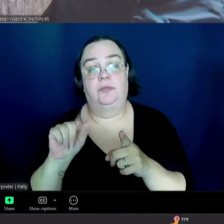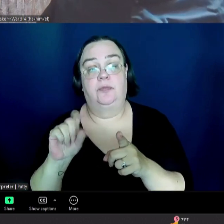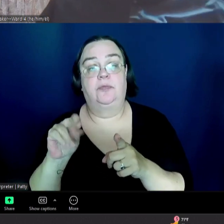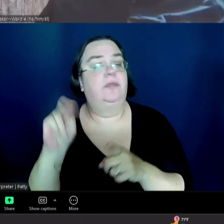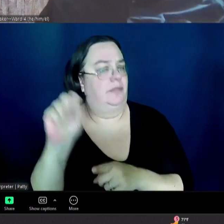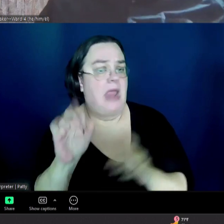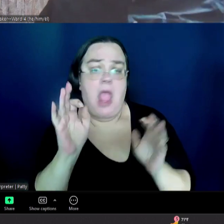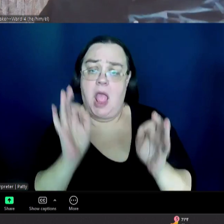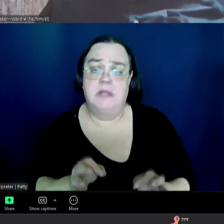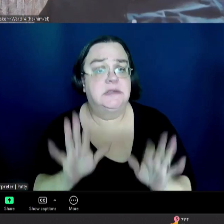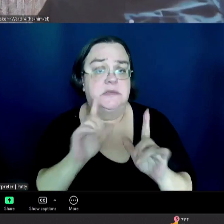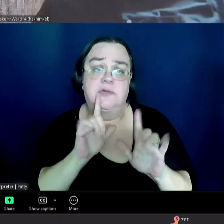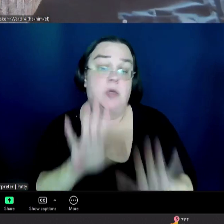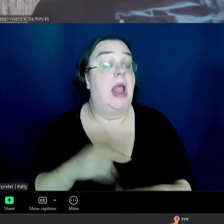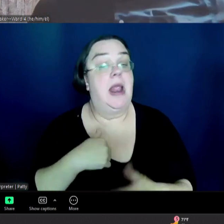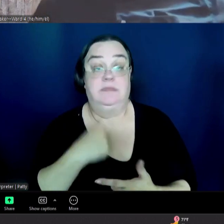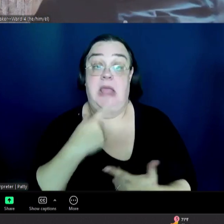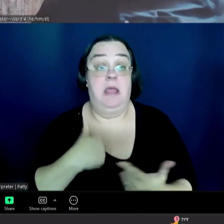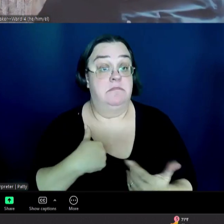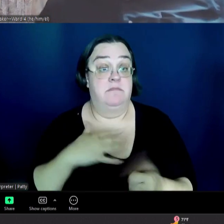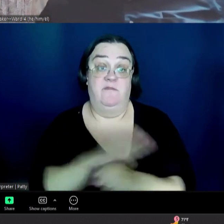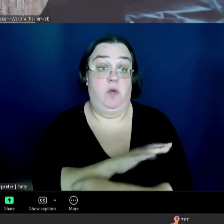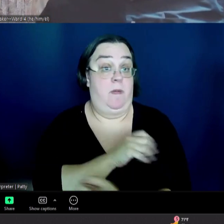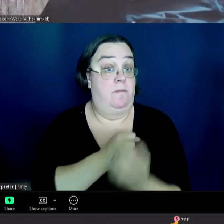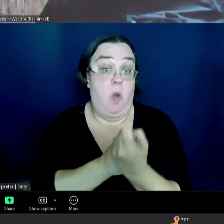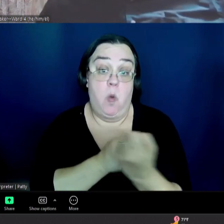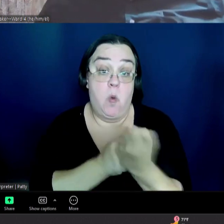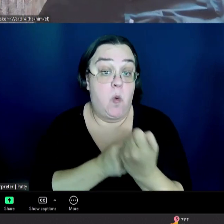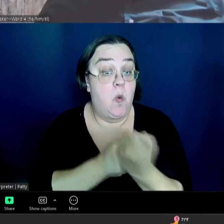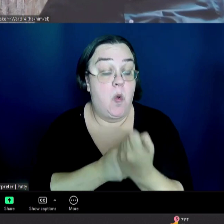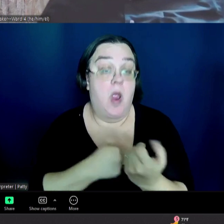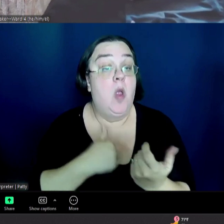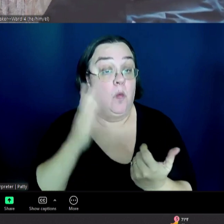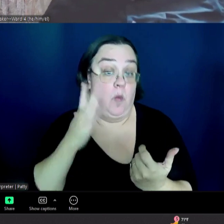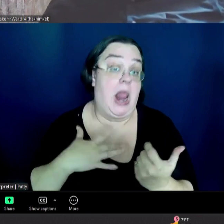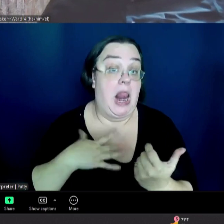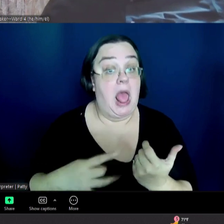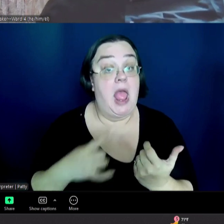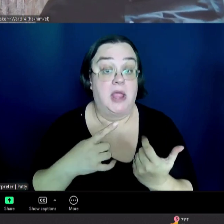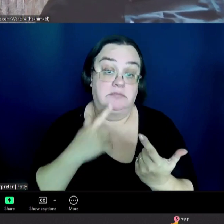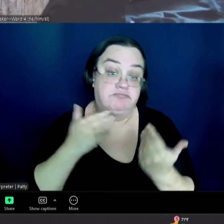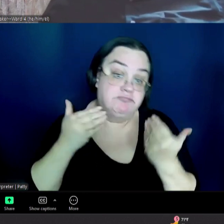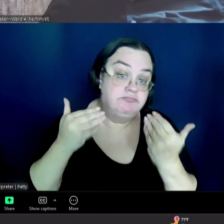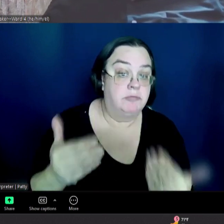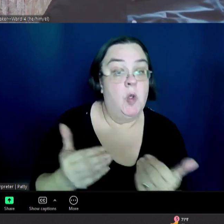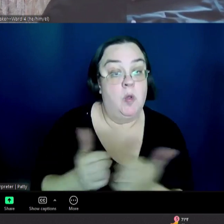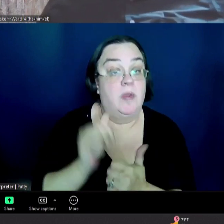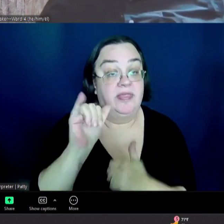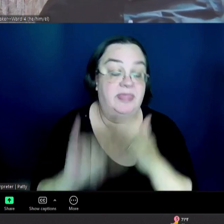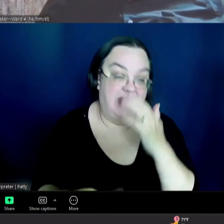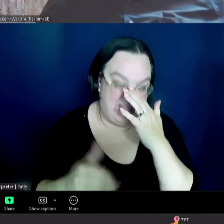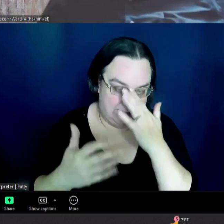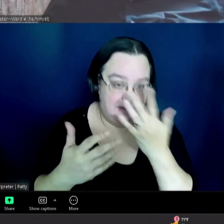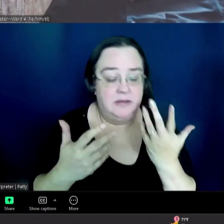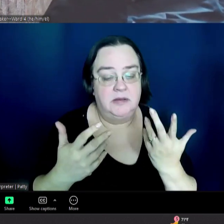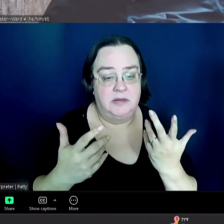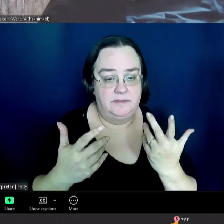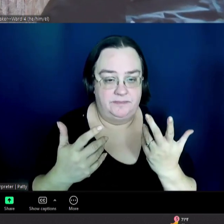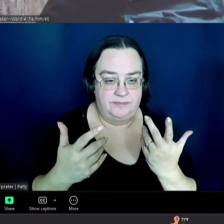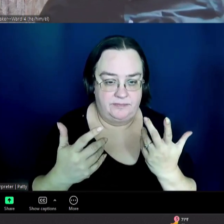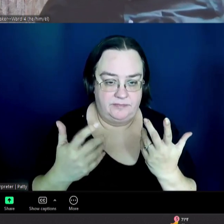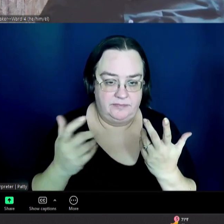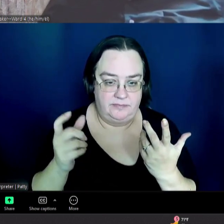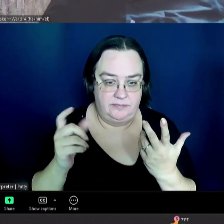I'll just say, I'm fully supportive of this, and I'd like to move out on it, and, I can take responsibility for trying to find